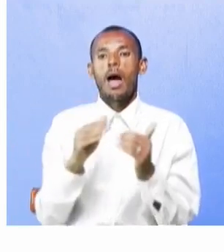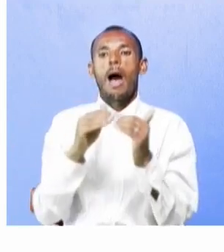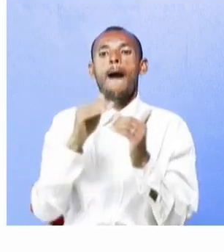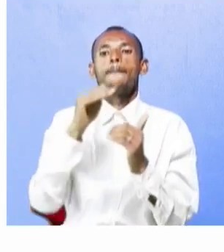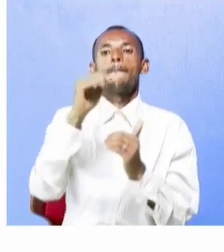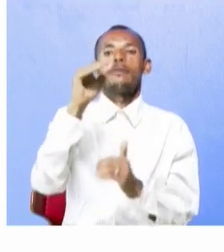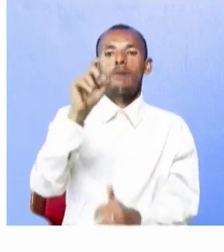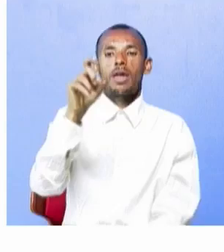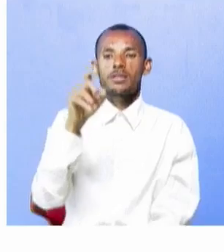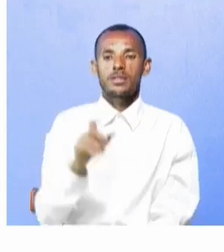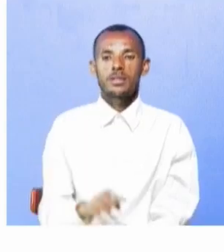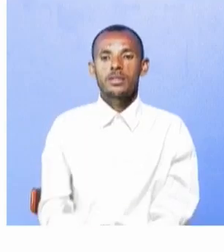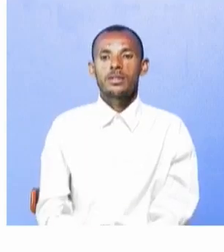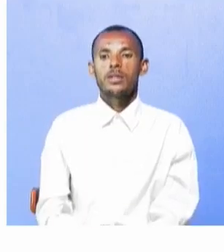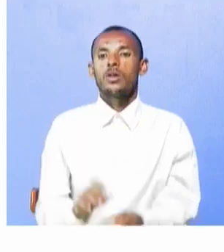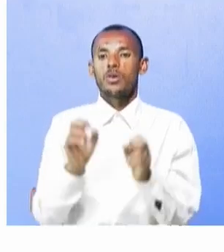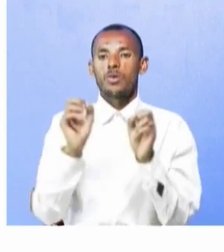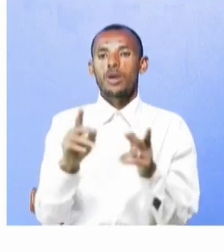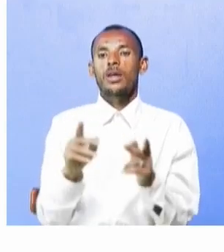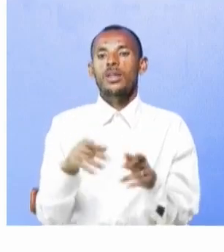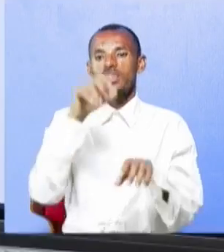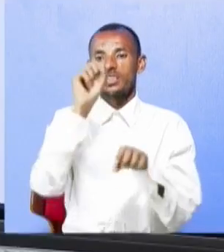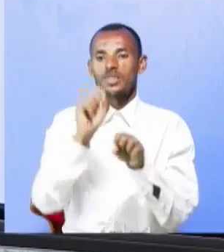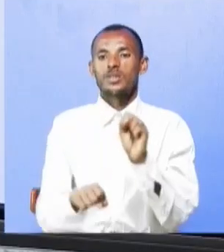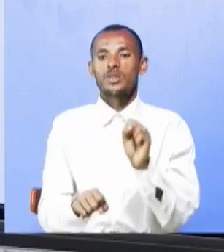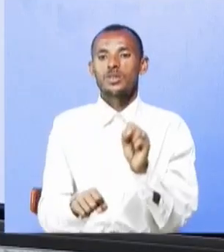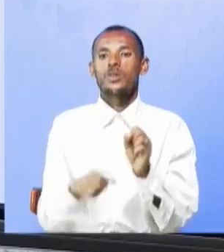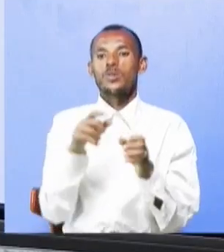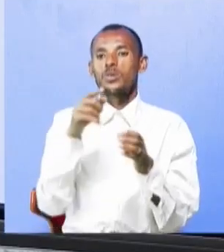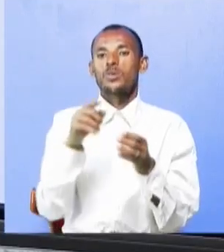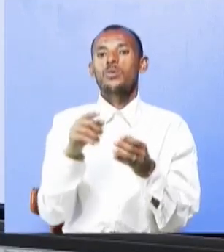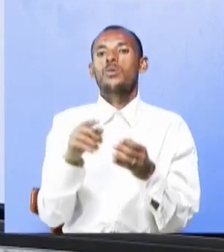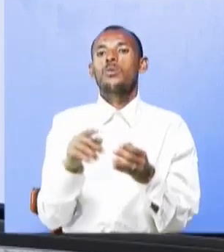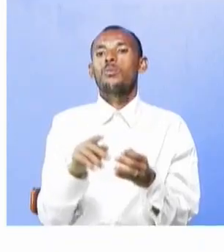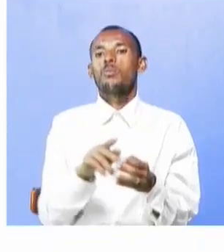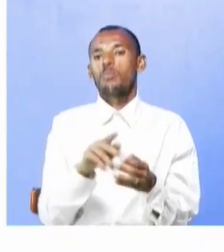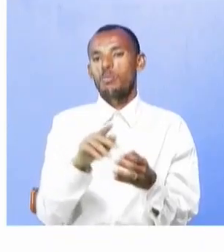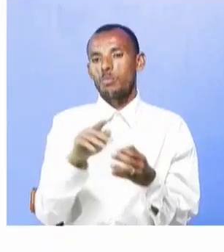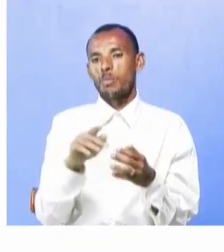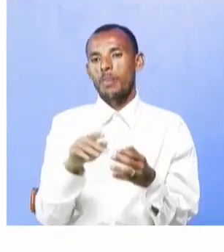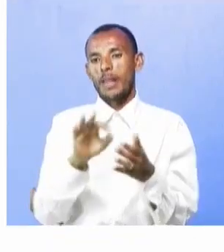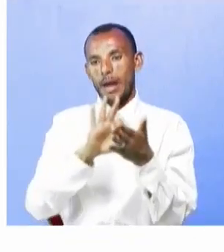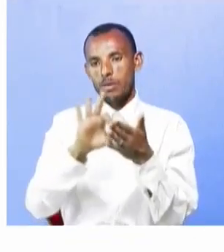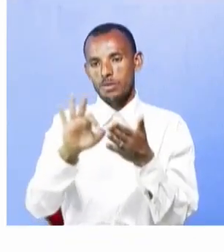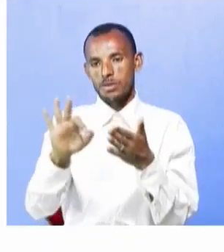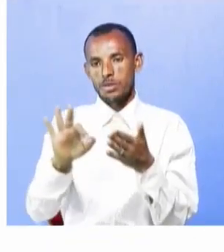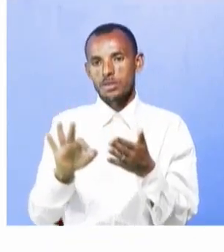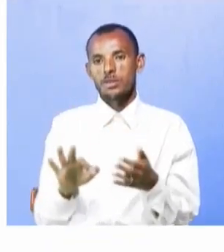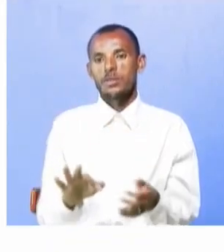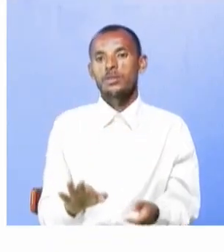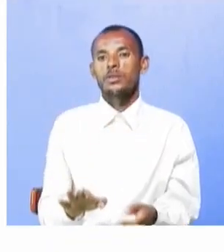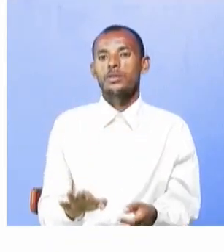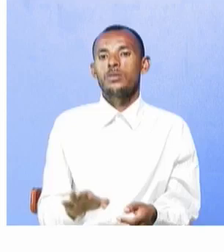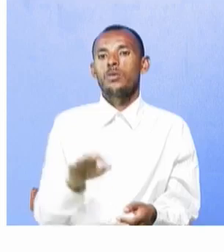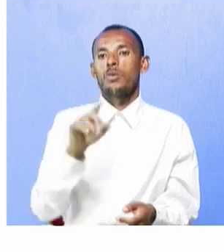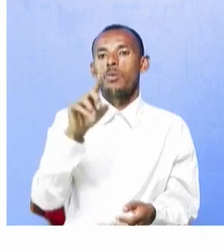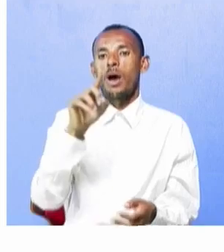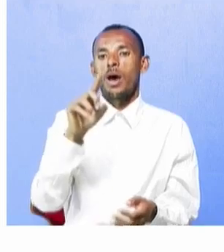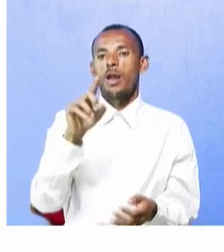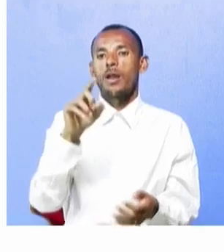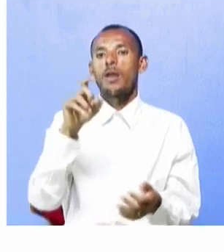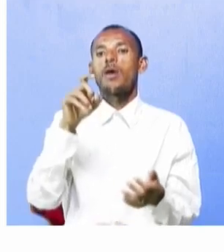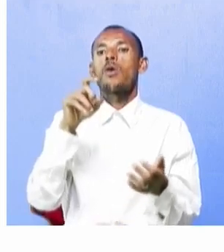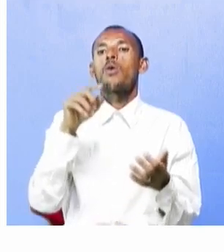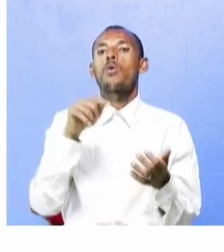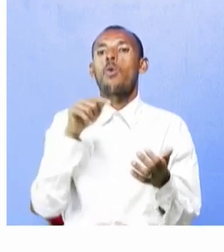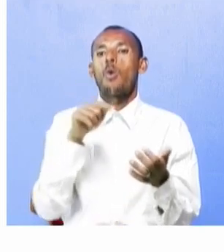above the x-axis. Okay, so you need to properly count here. So roughly 1, 8